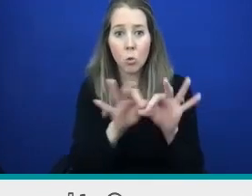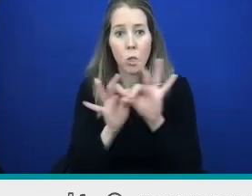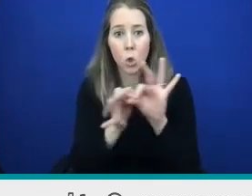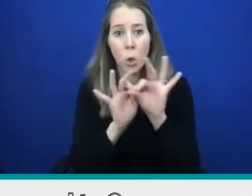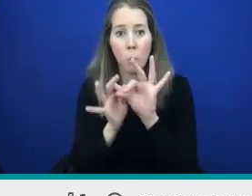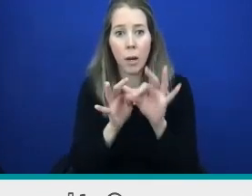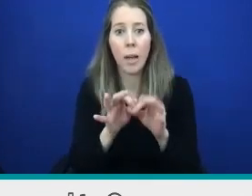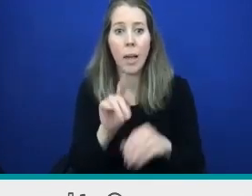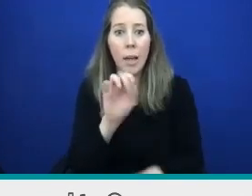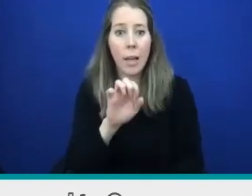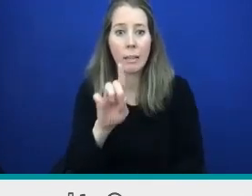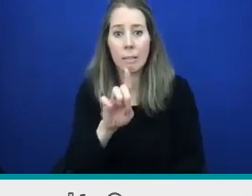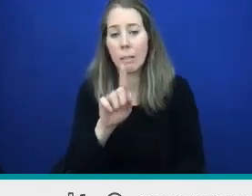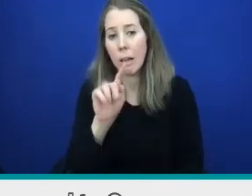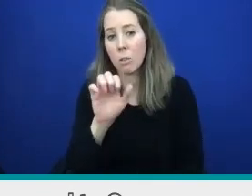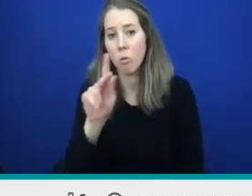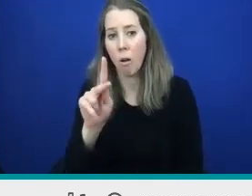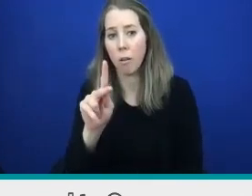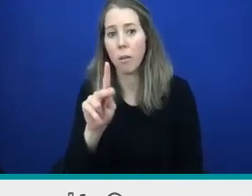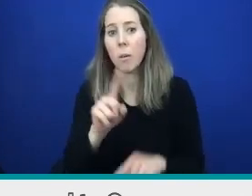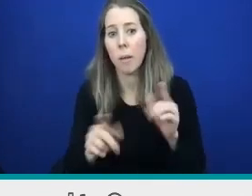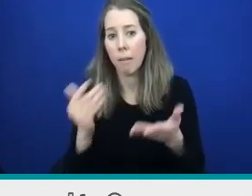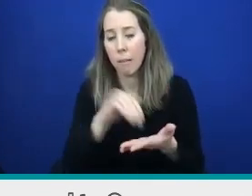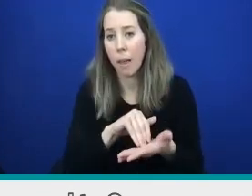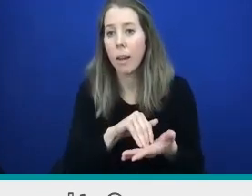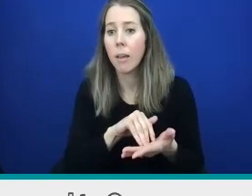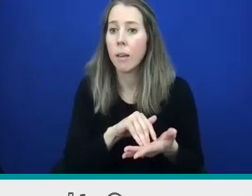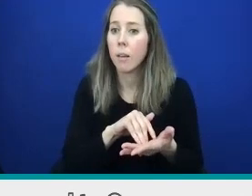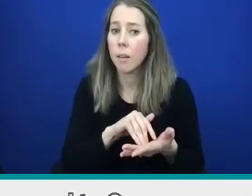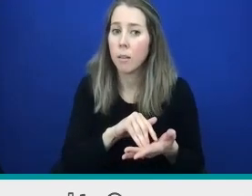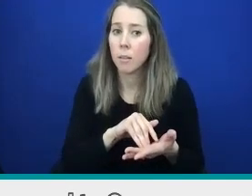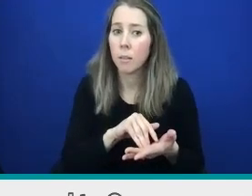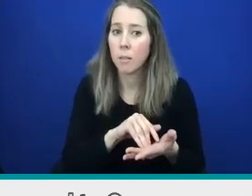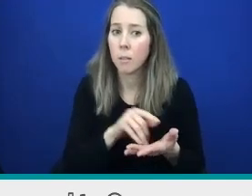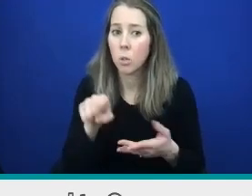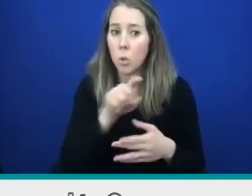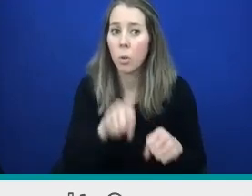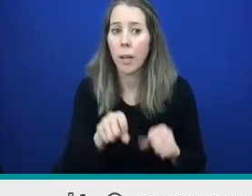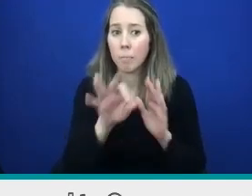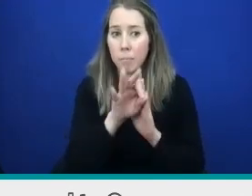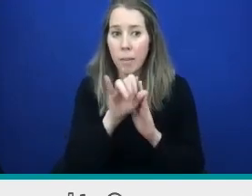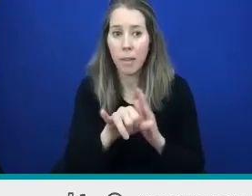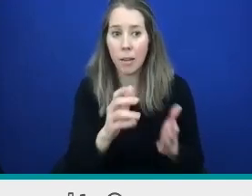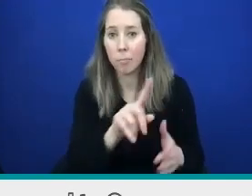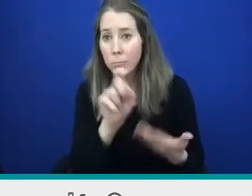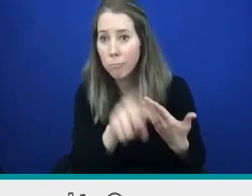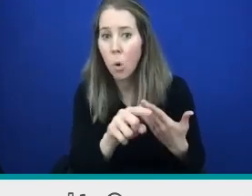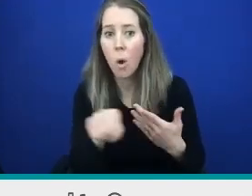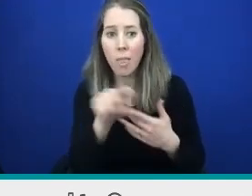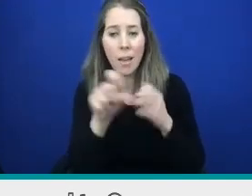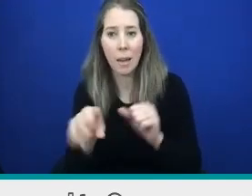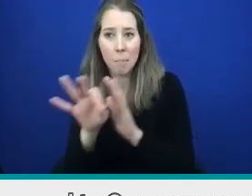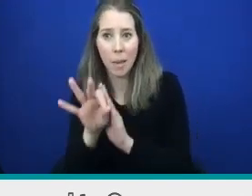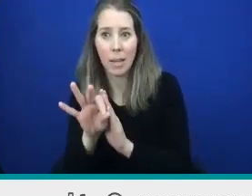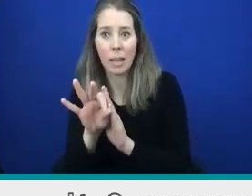a TED Talk in this particular example. But again, you can select the prompt or you can have them select the prompt, but then